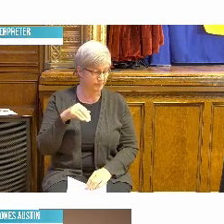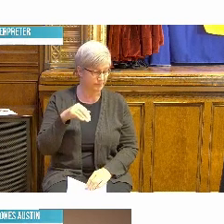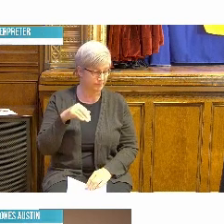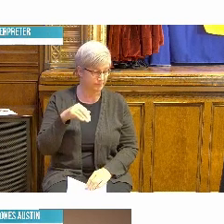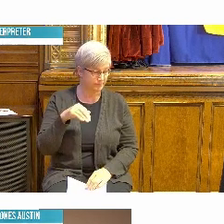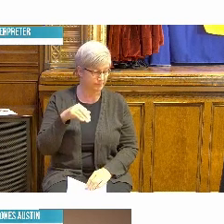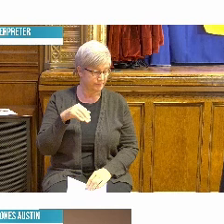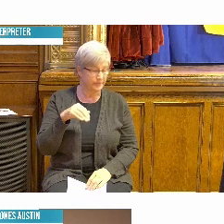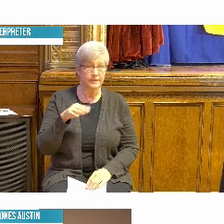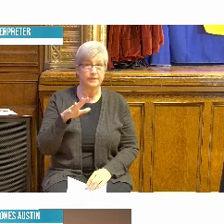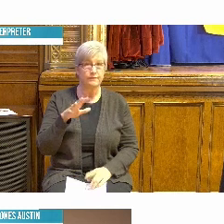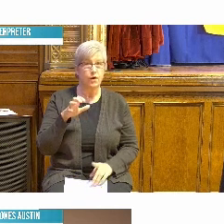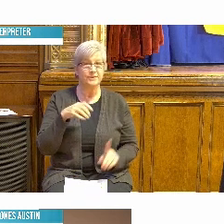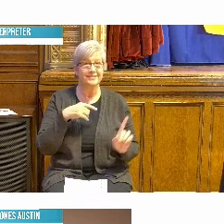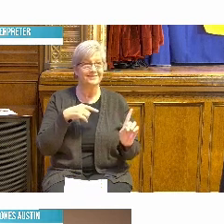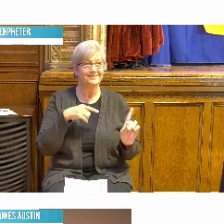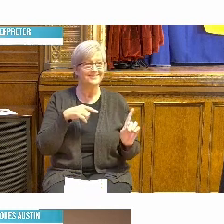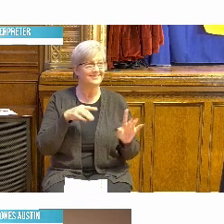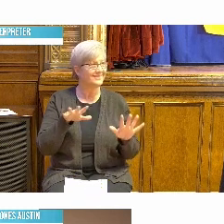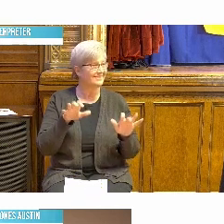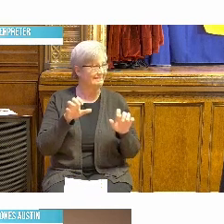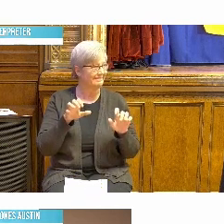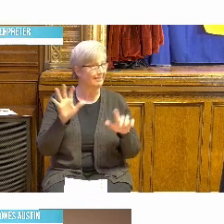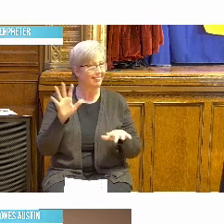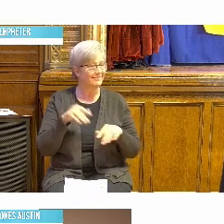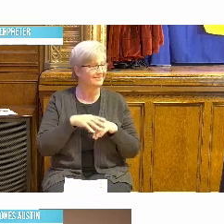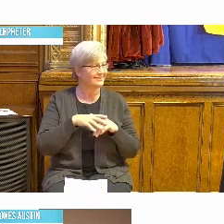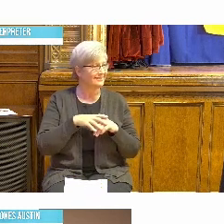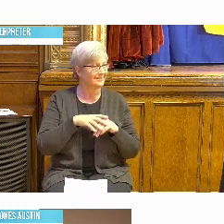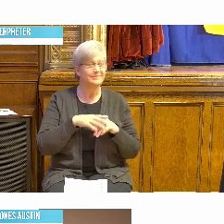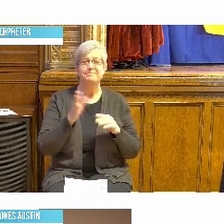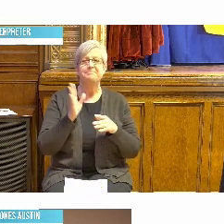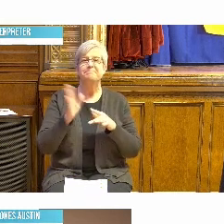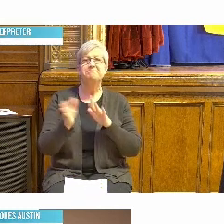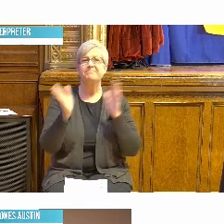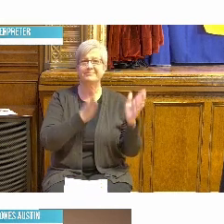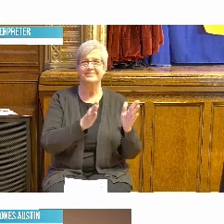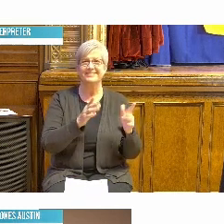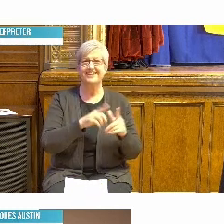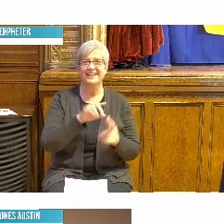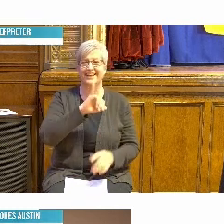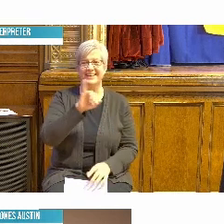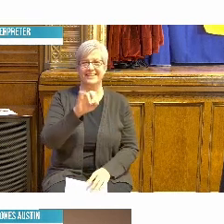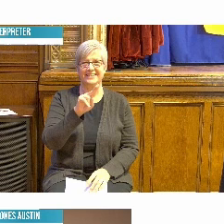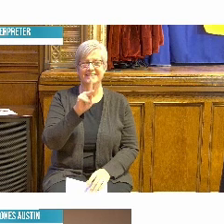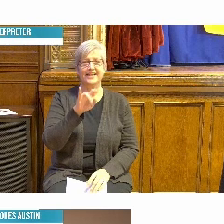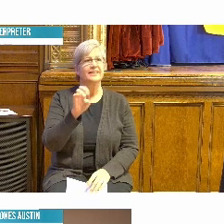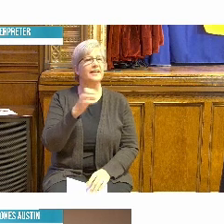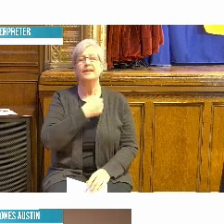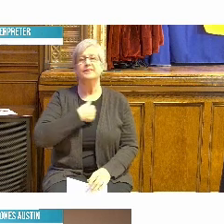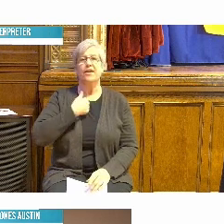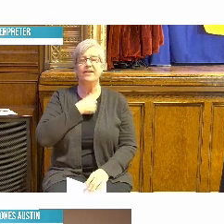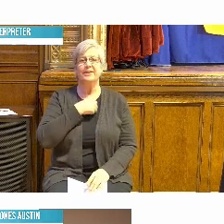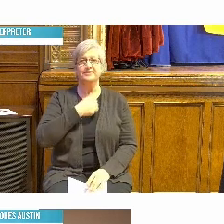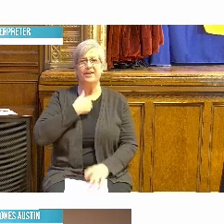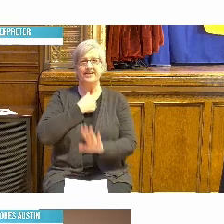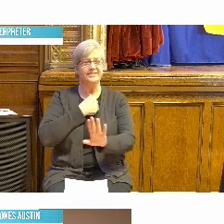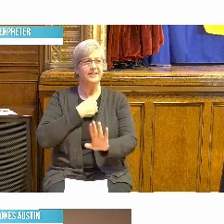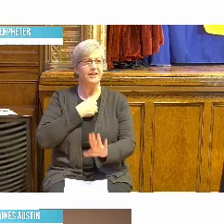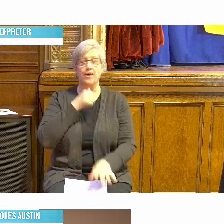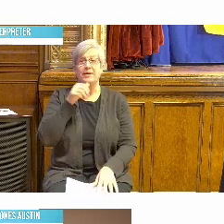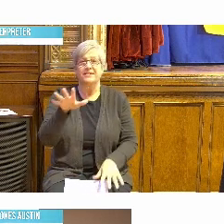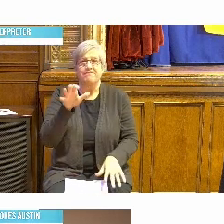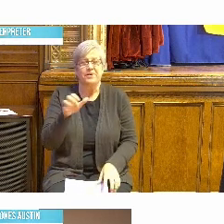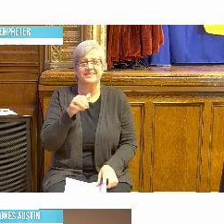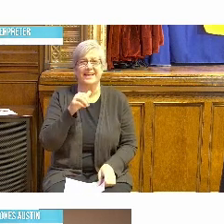She looks frozen. are you frozen, Vice Chair? Commissioner Jenkins? All right, we'll I'm move. sorry. I'm sorry. I wasn't frozen.